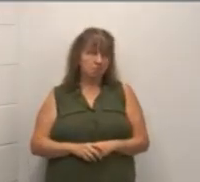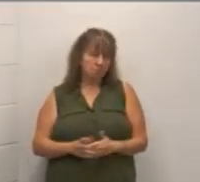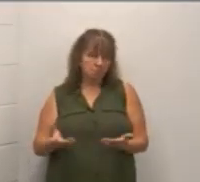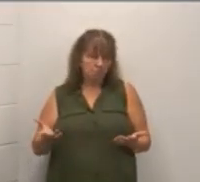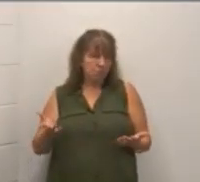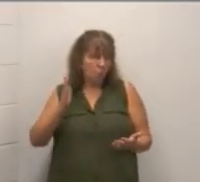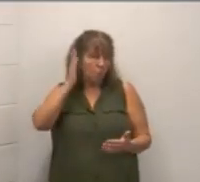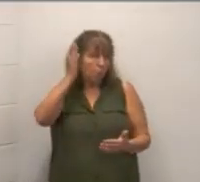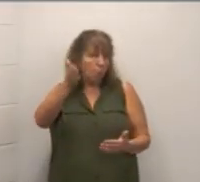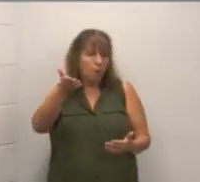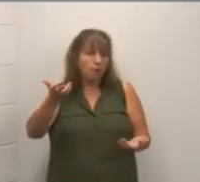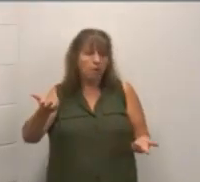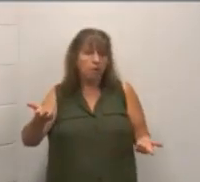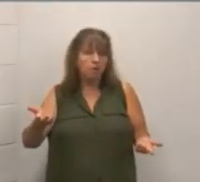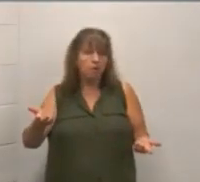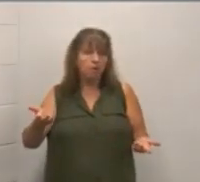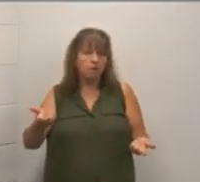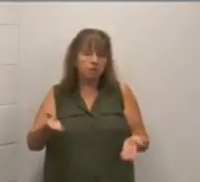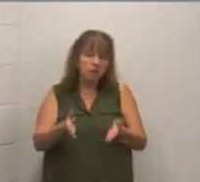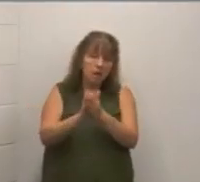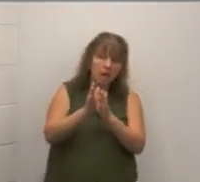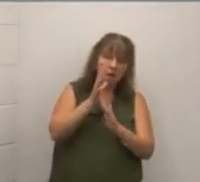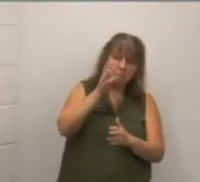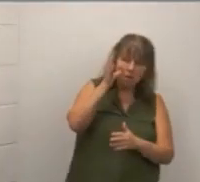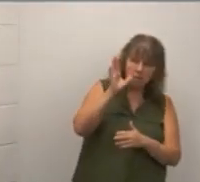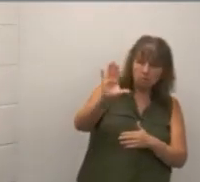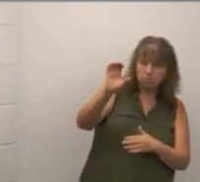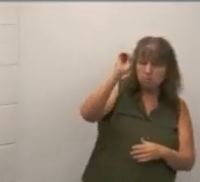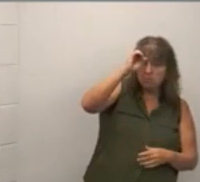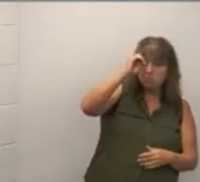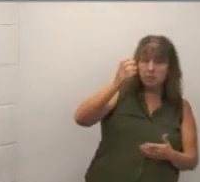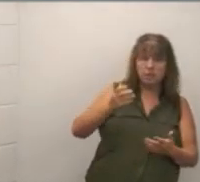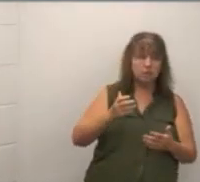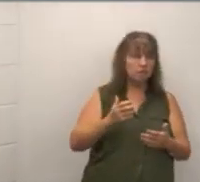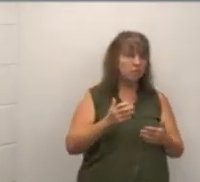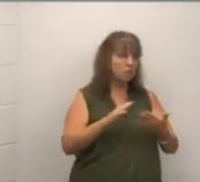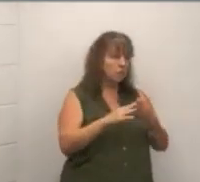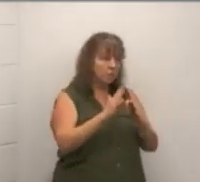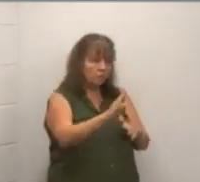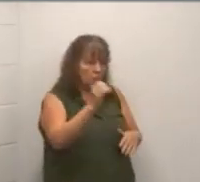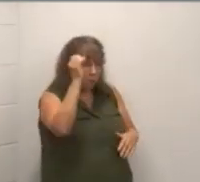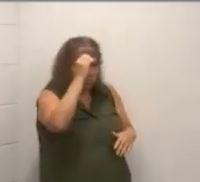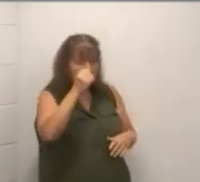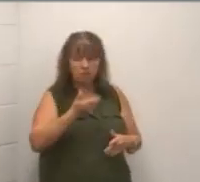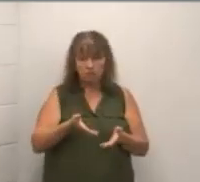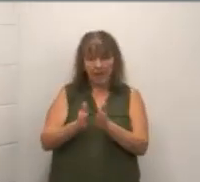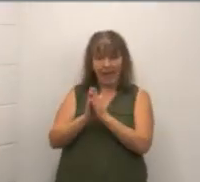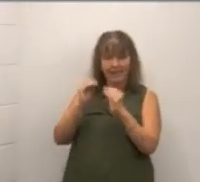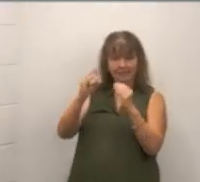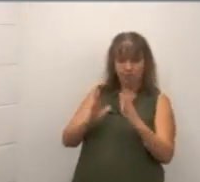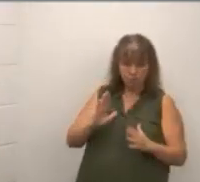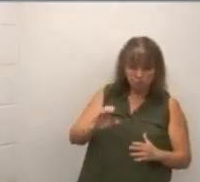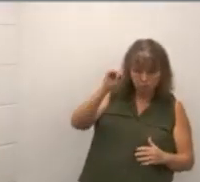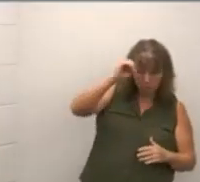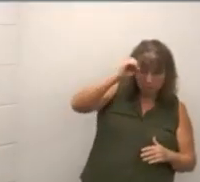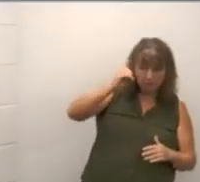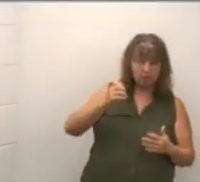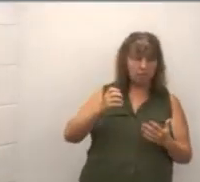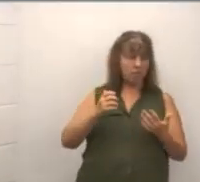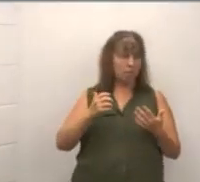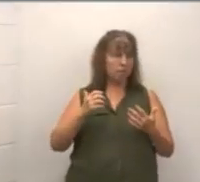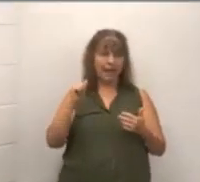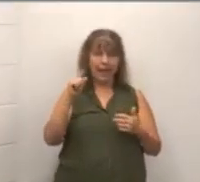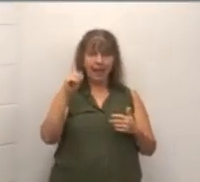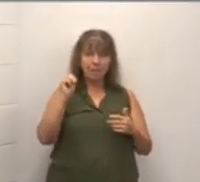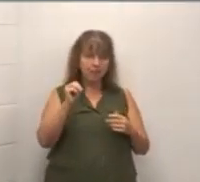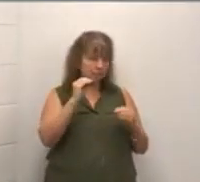with parents and community and our teachers and our administrators